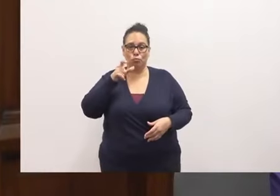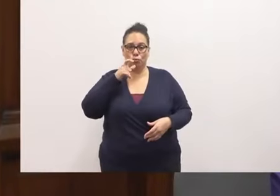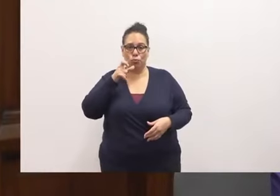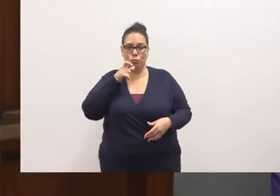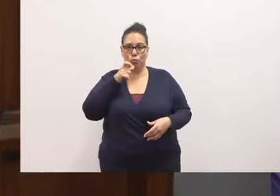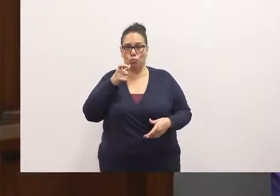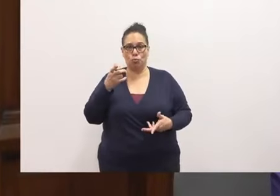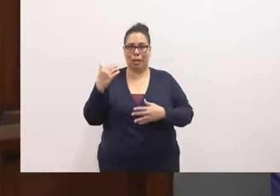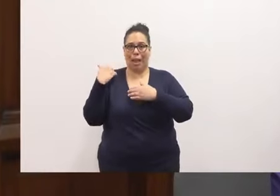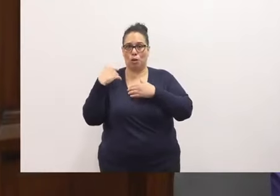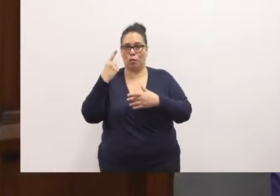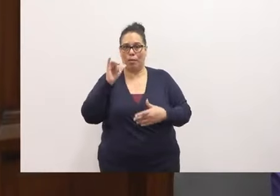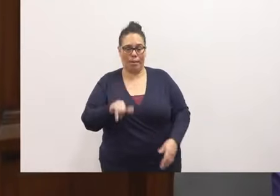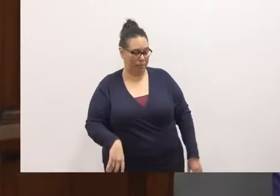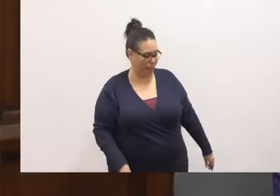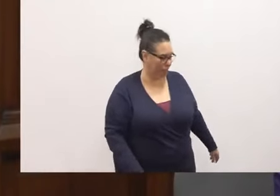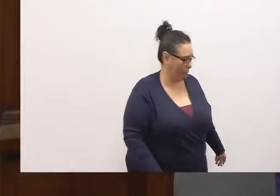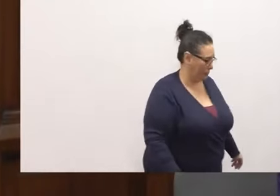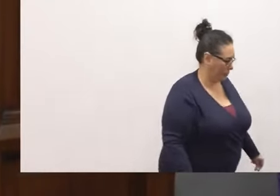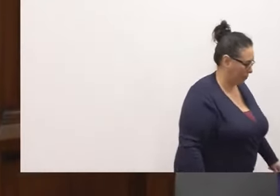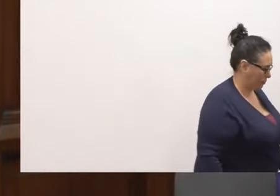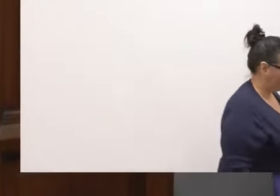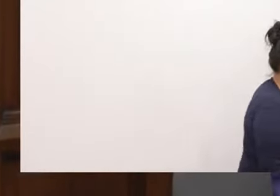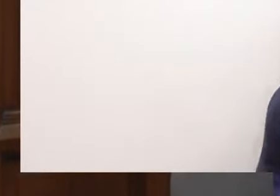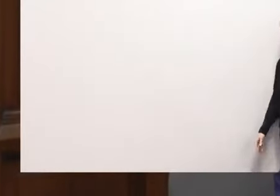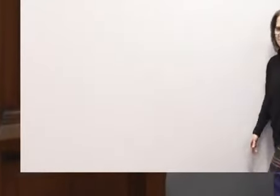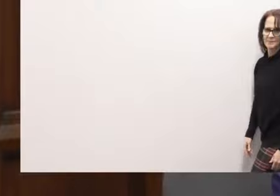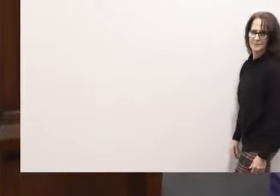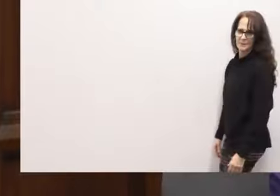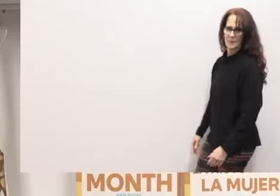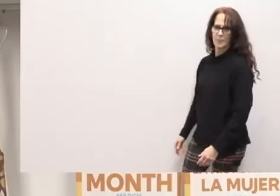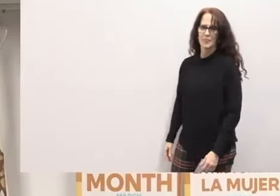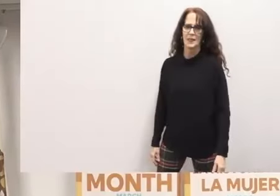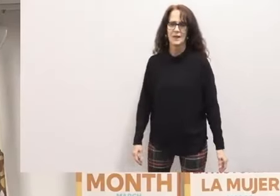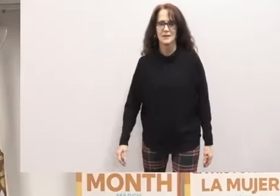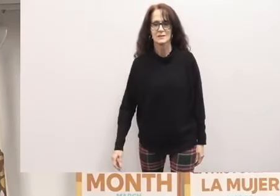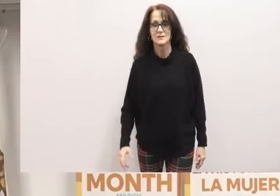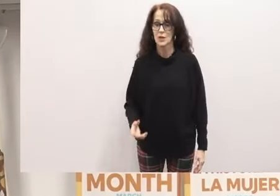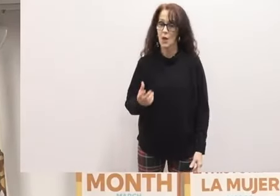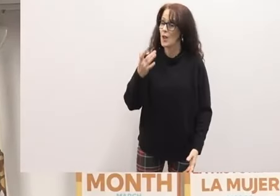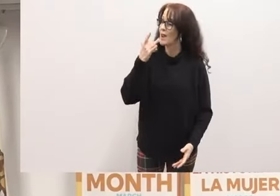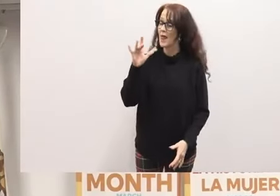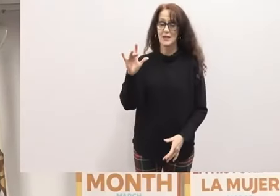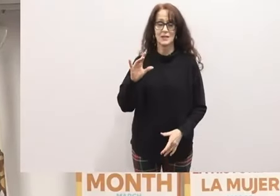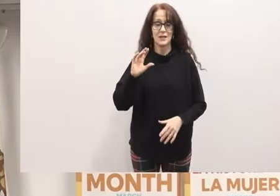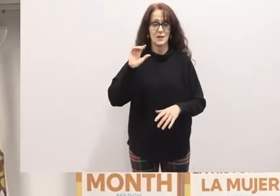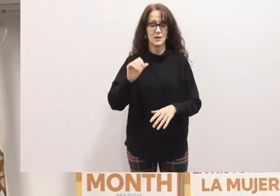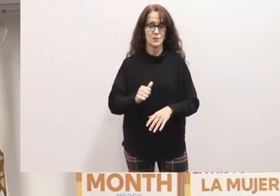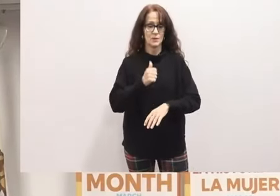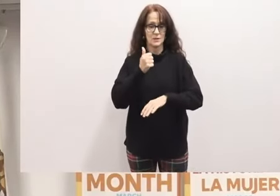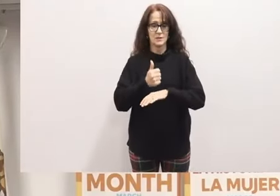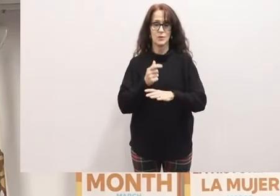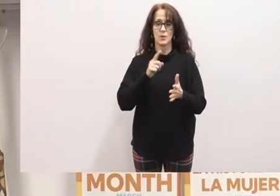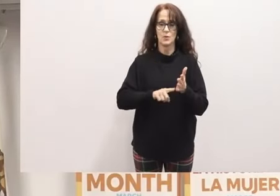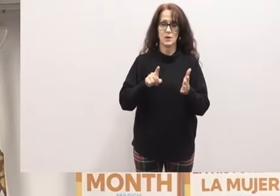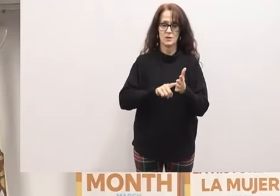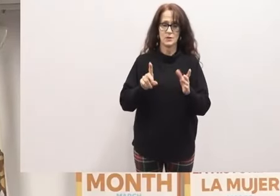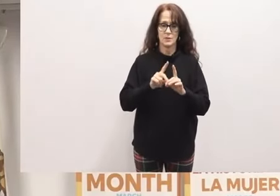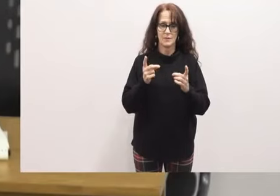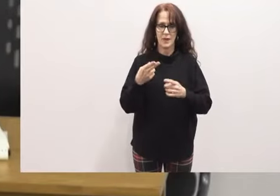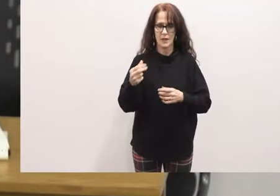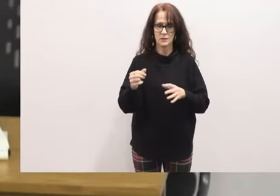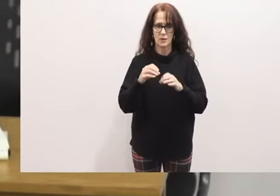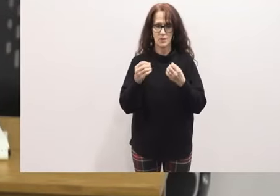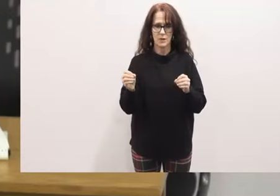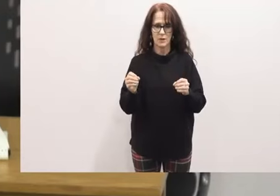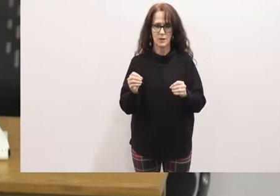who do we hold accountable for that, Dr. Camarino? So luckily, we have a system that was established through the research department and the high school office at the